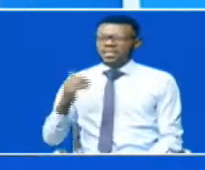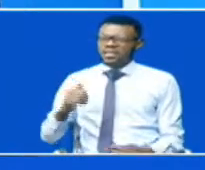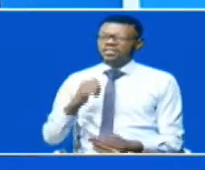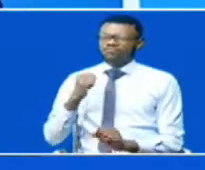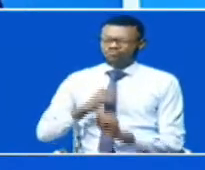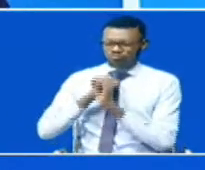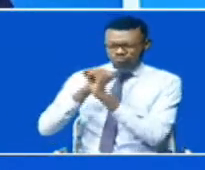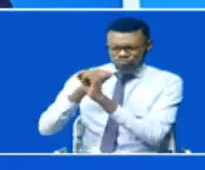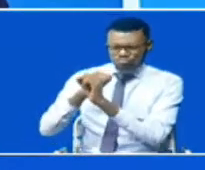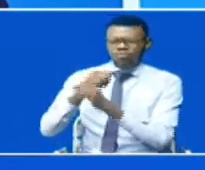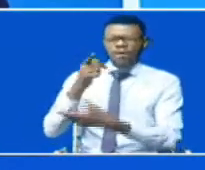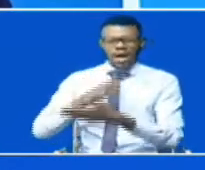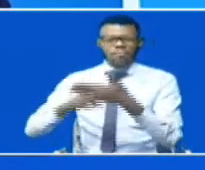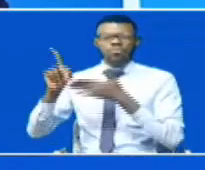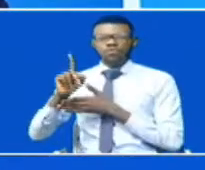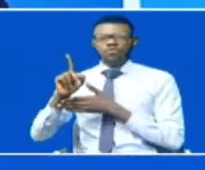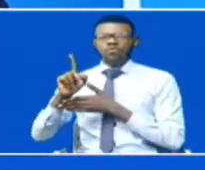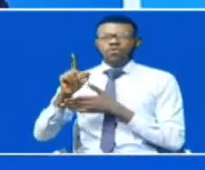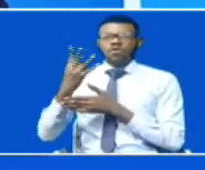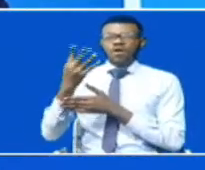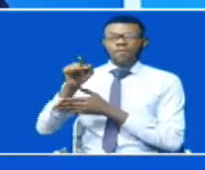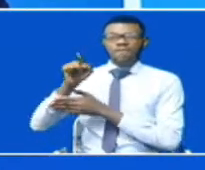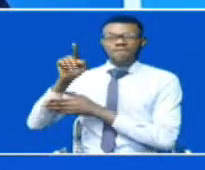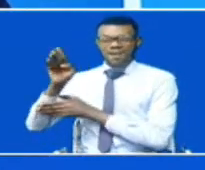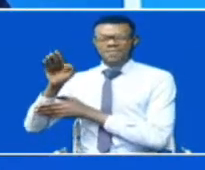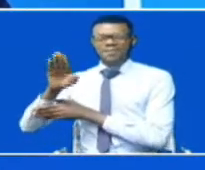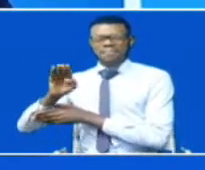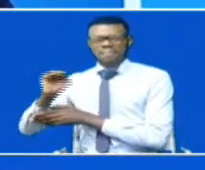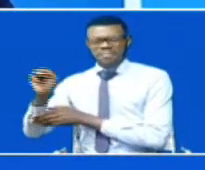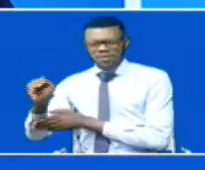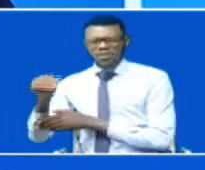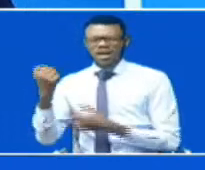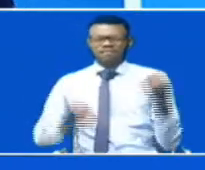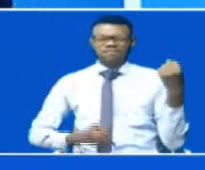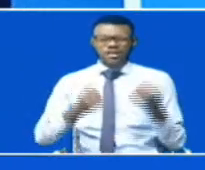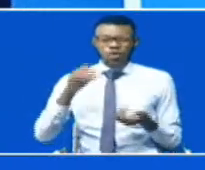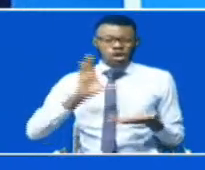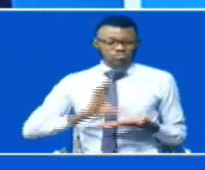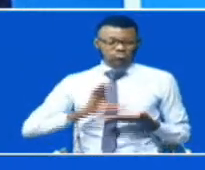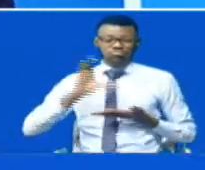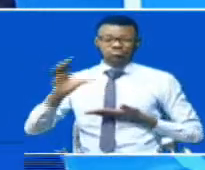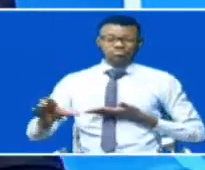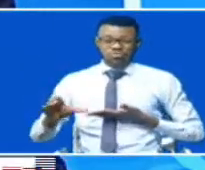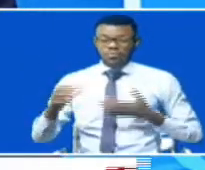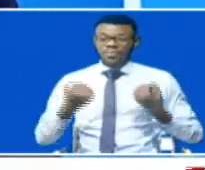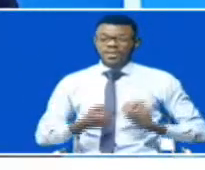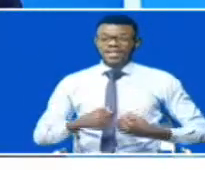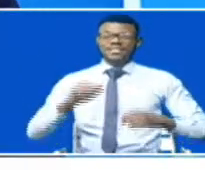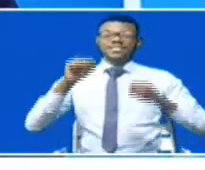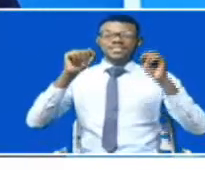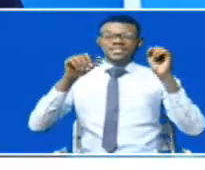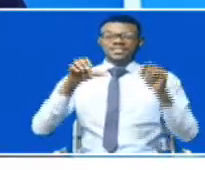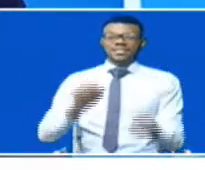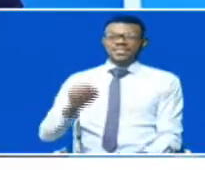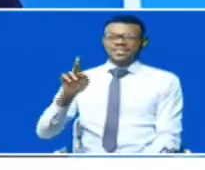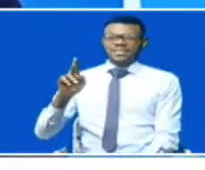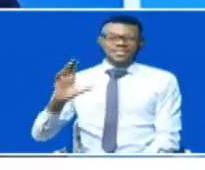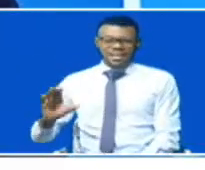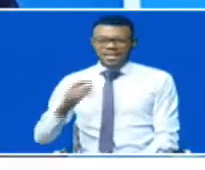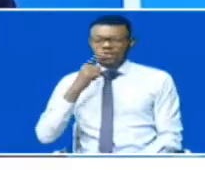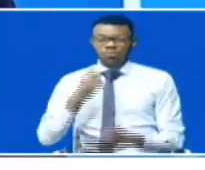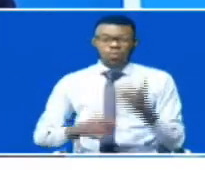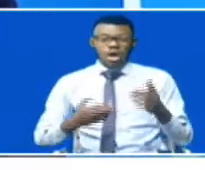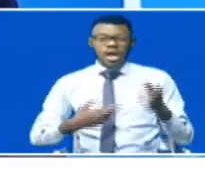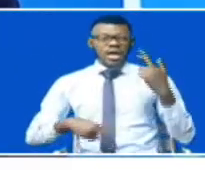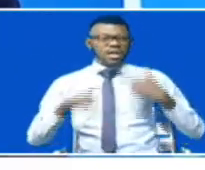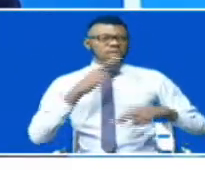4.5 billion shilling car grant for the members of the county assemblies around the country. Now SRC chairperson Lynn Mengich says the review was